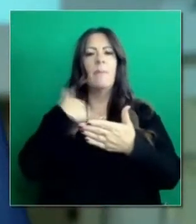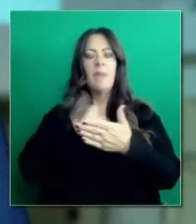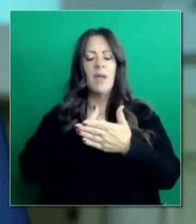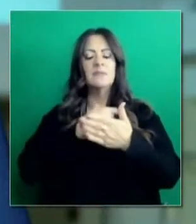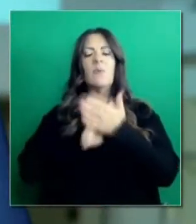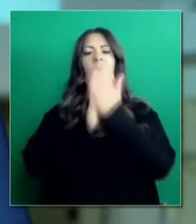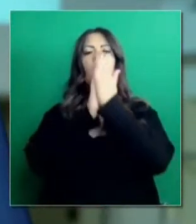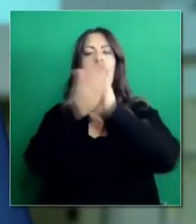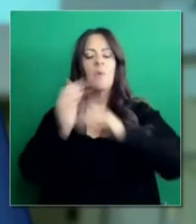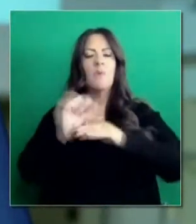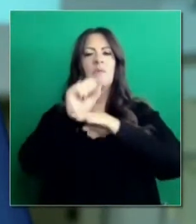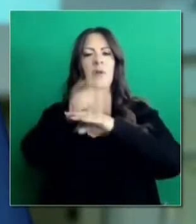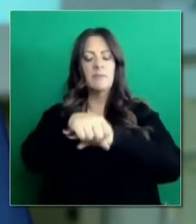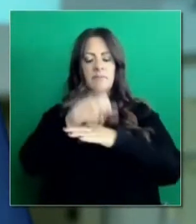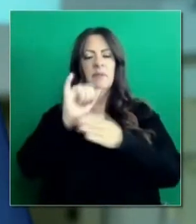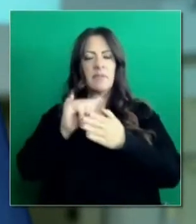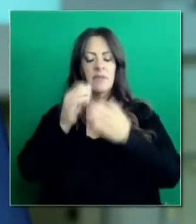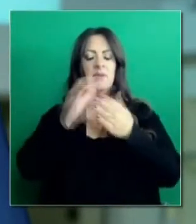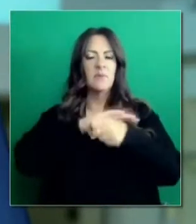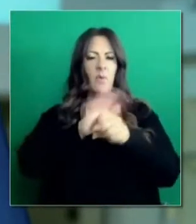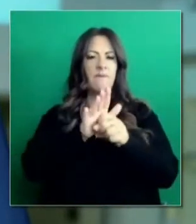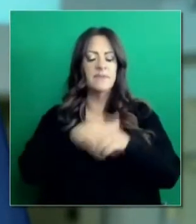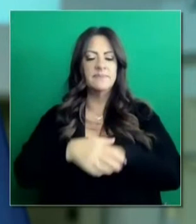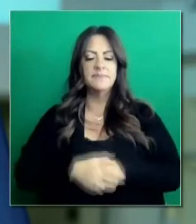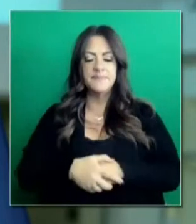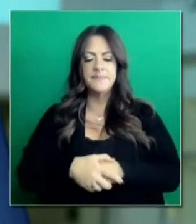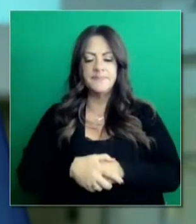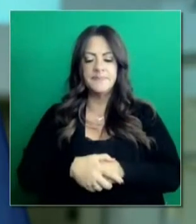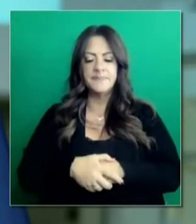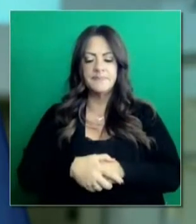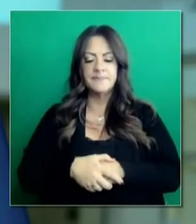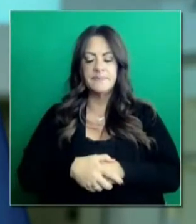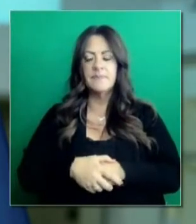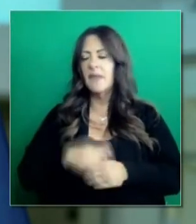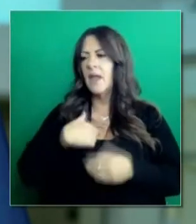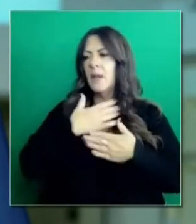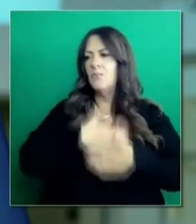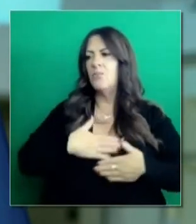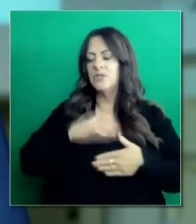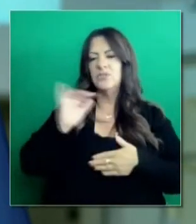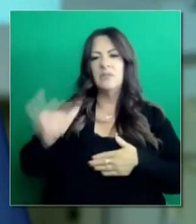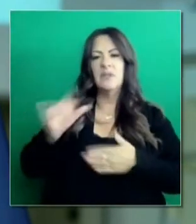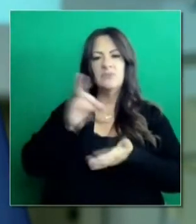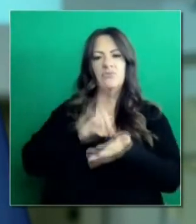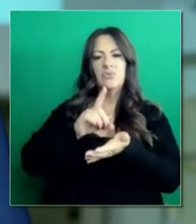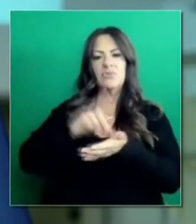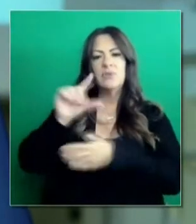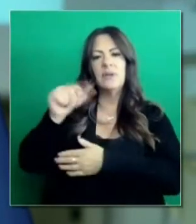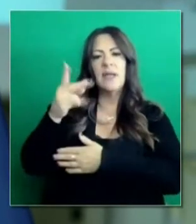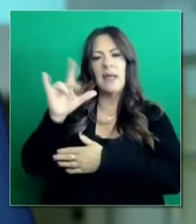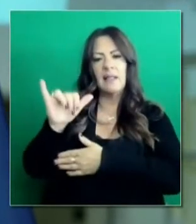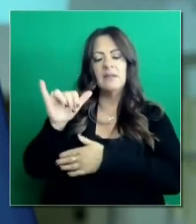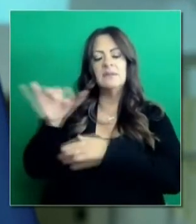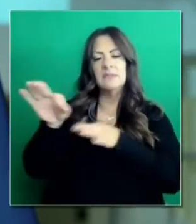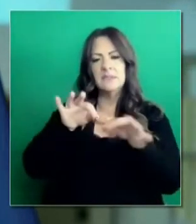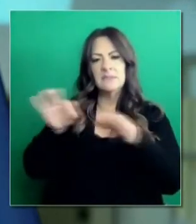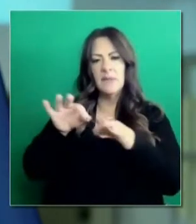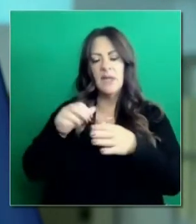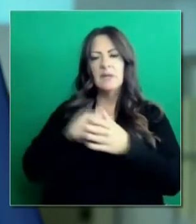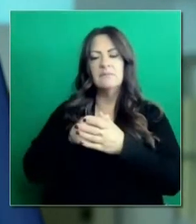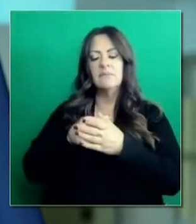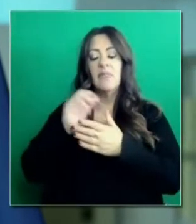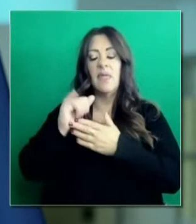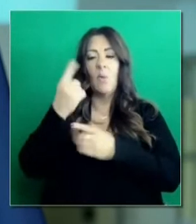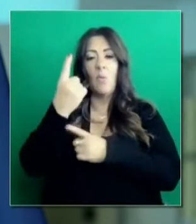And I appreciate the point Dr. Galley was making as it relates to this individual case. As we get